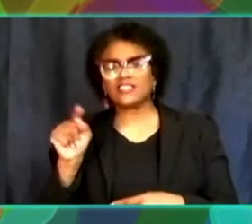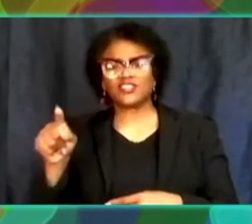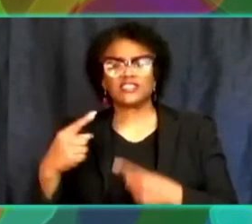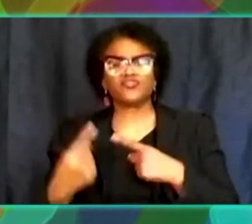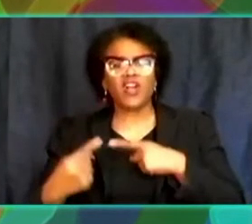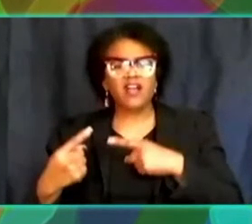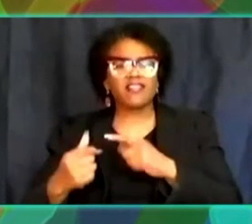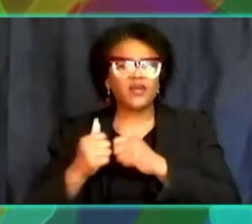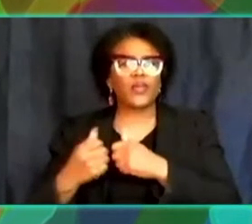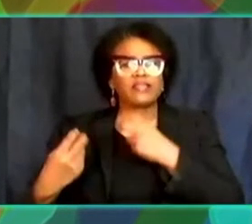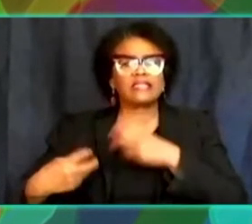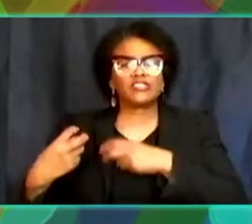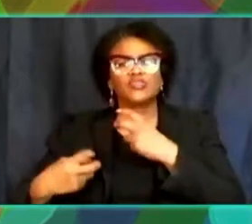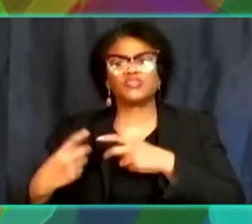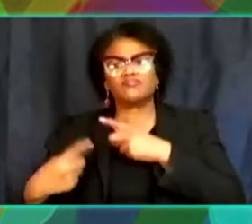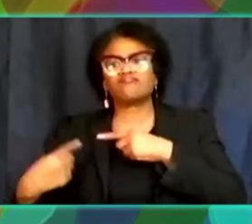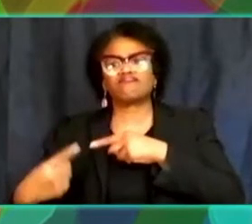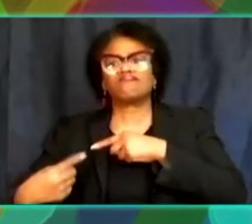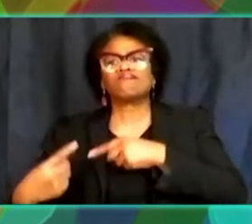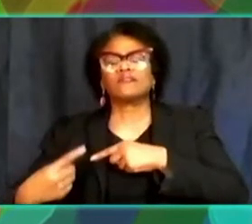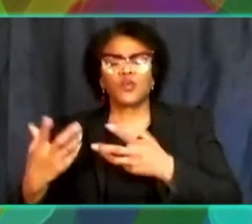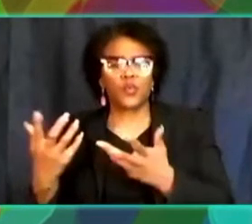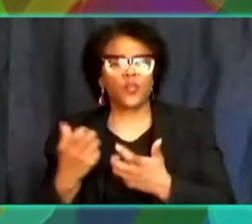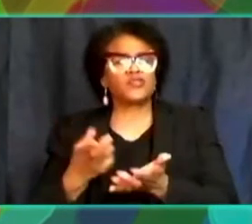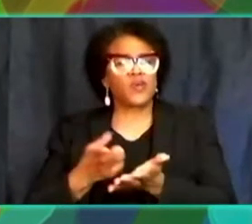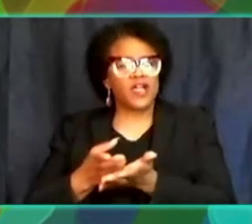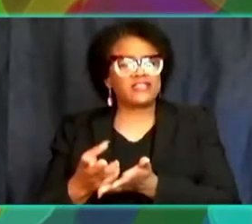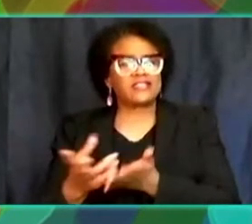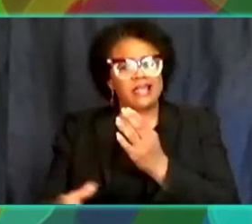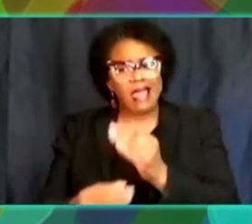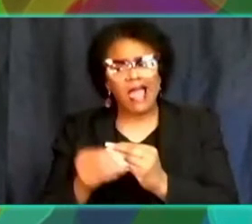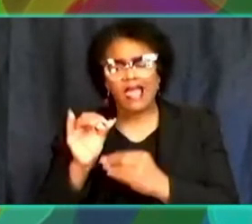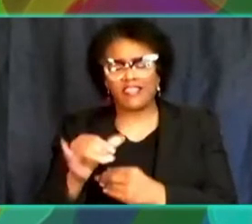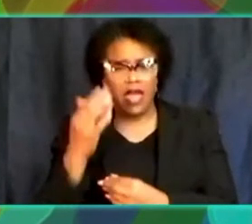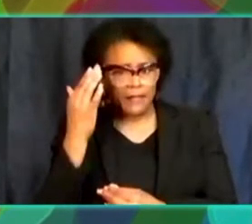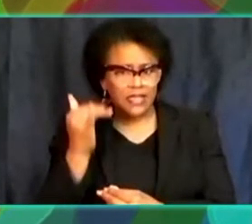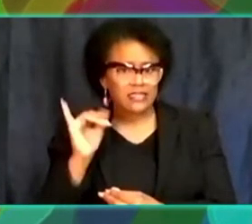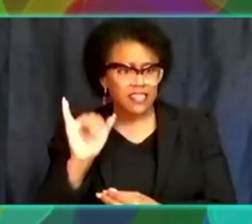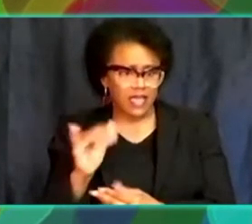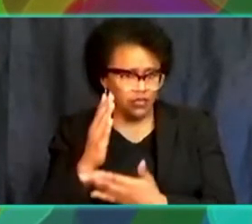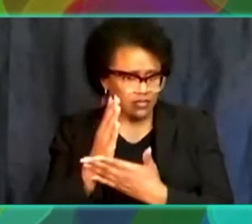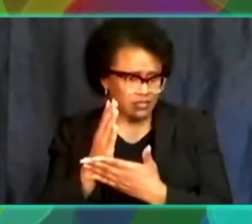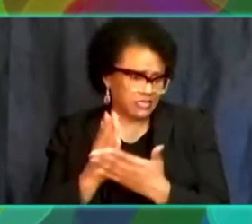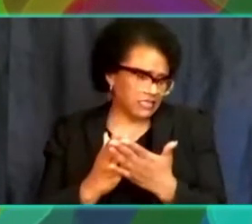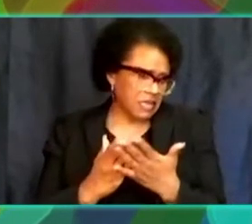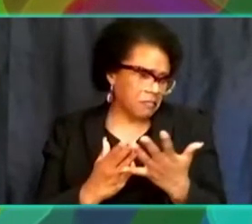issues. And we wanted to authentically put that in there, because that was something that we, you know,